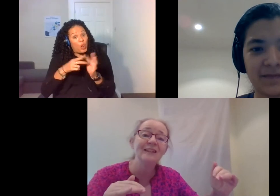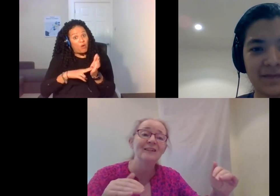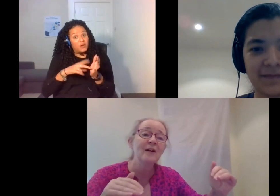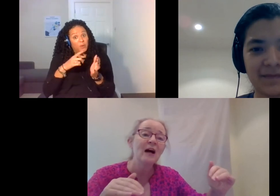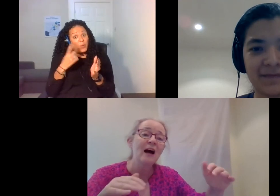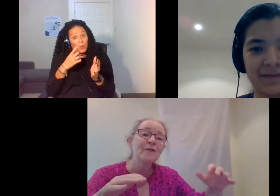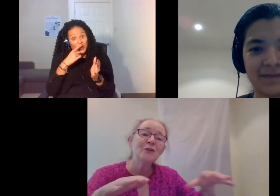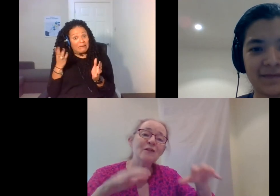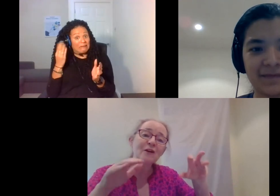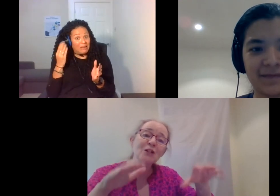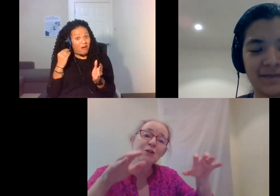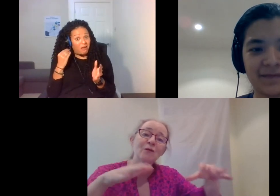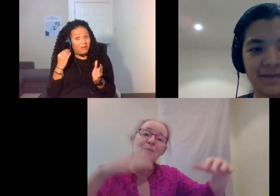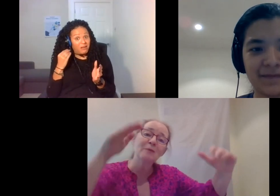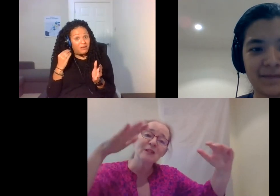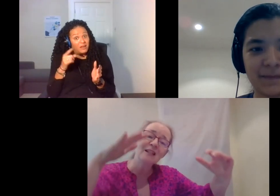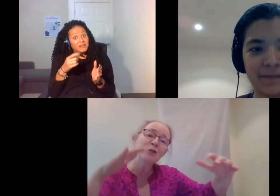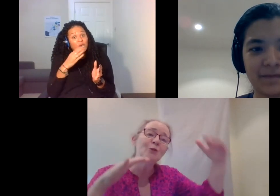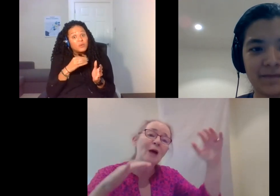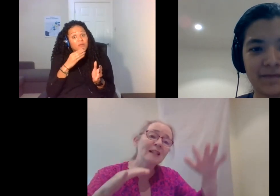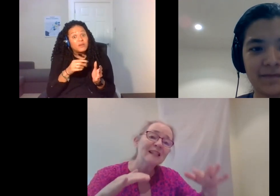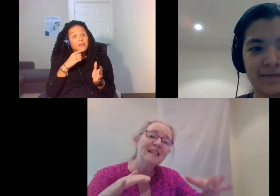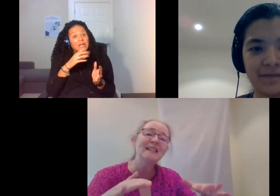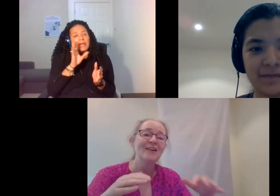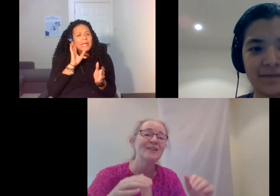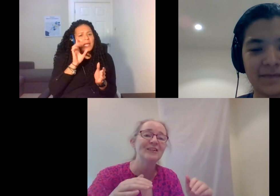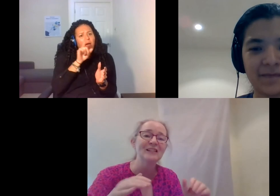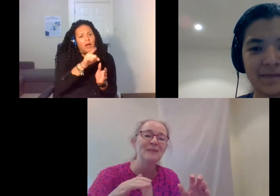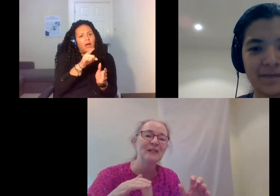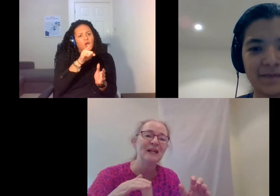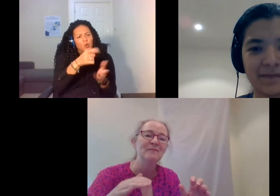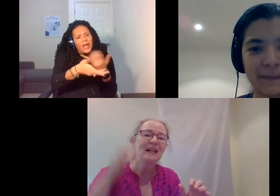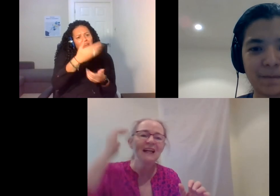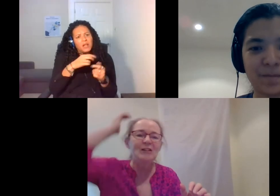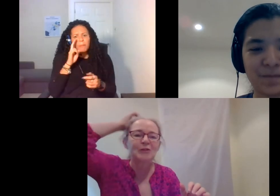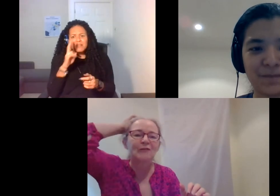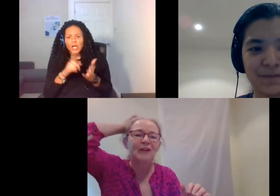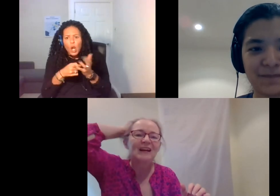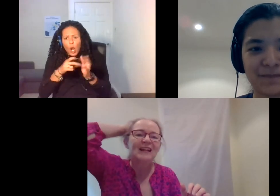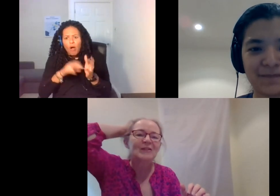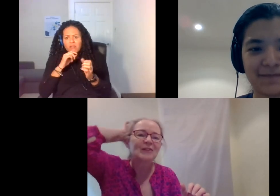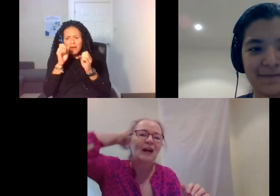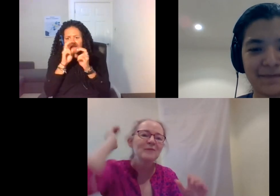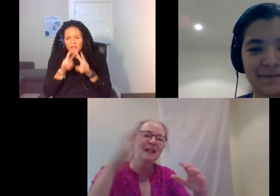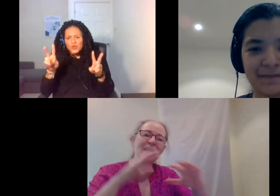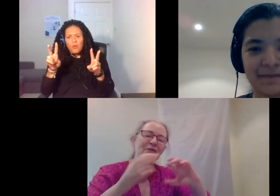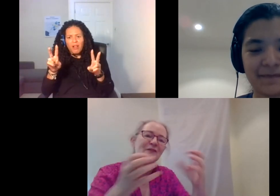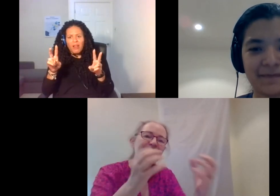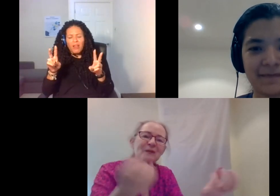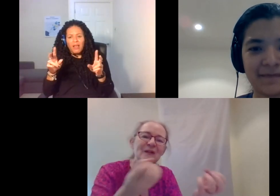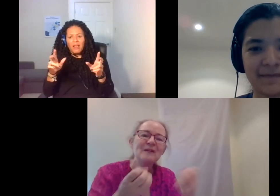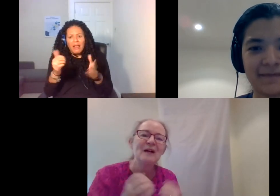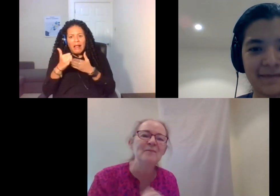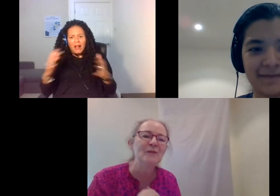can hear, I found it very useful to be able to hear you and see her at the same time. It sort of helped to kind of